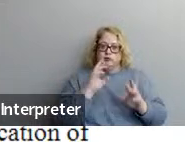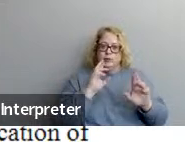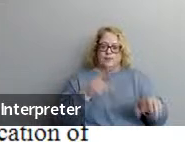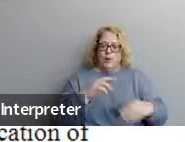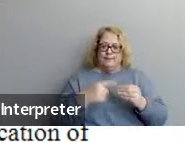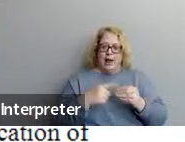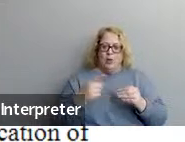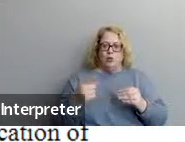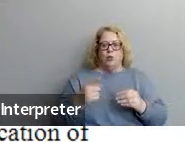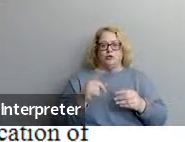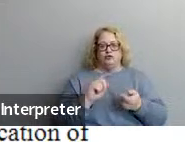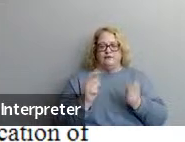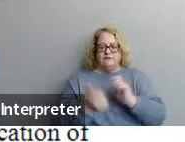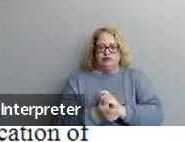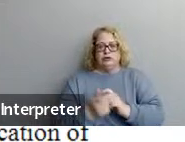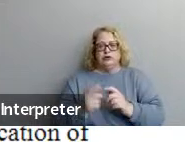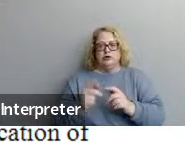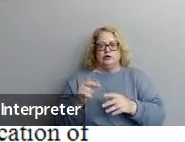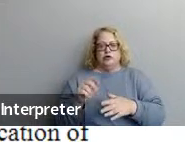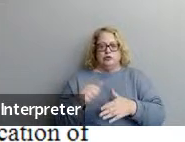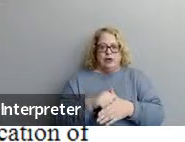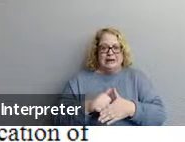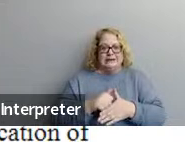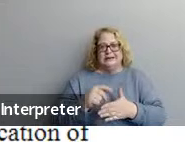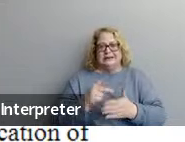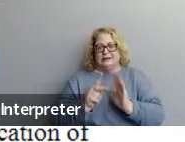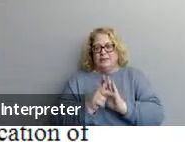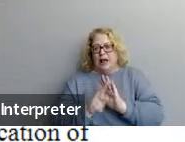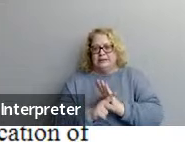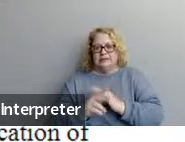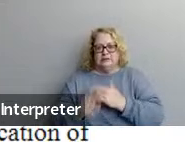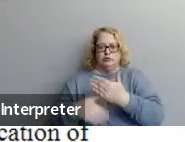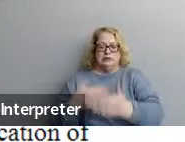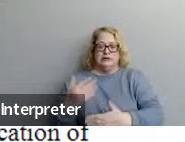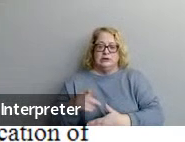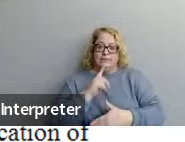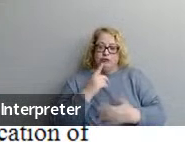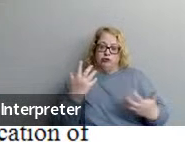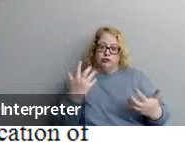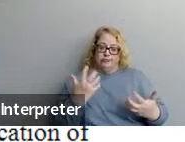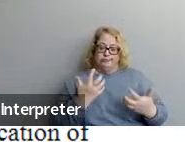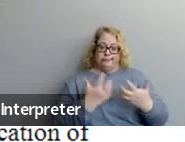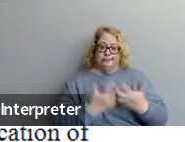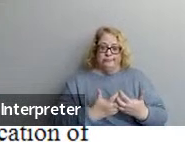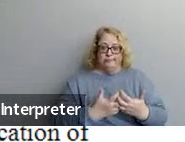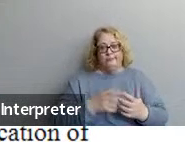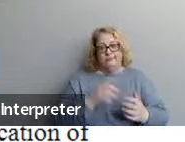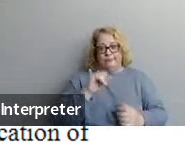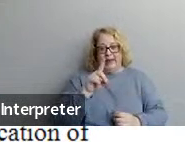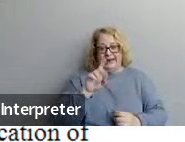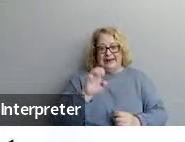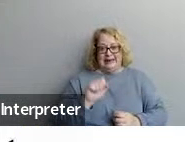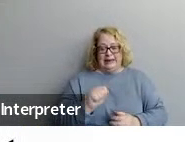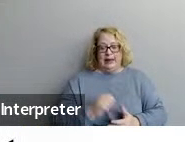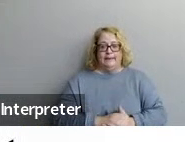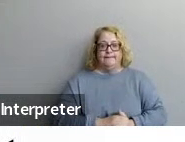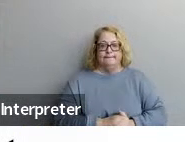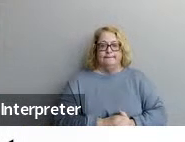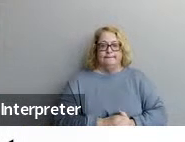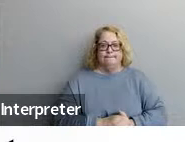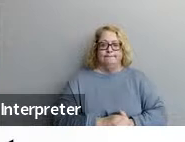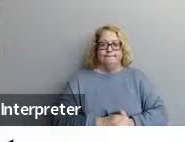their policies, practices, and procedures, and to ensure that they are in alignment and in accordance with IDEA.